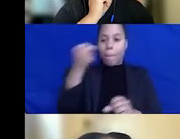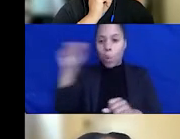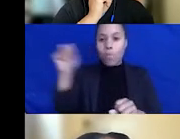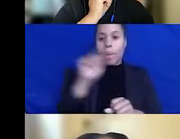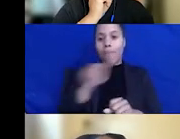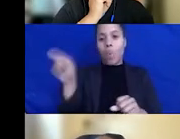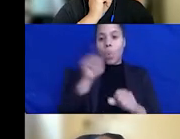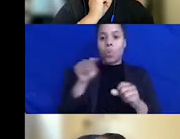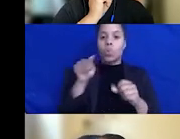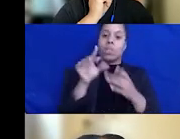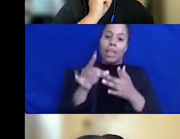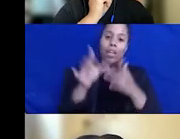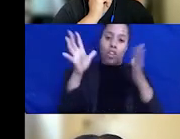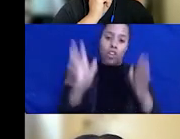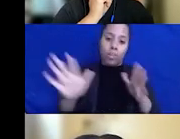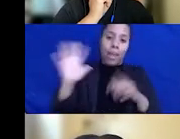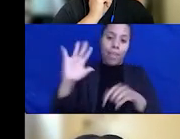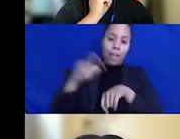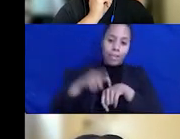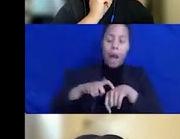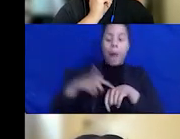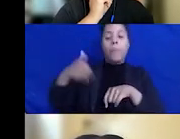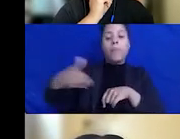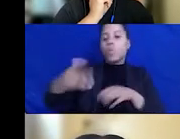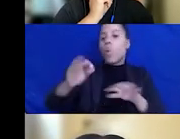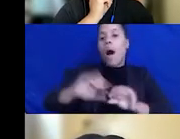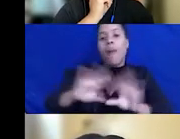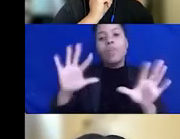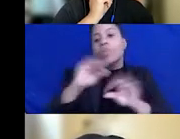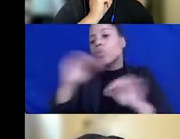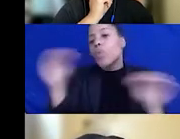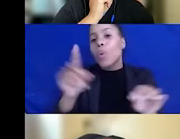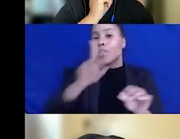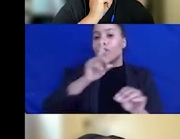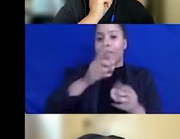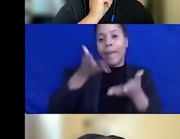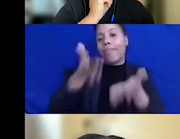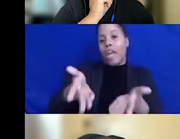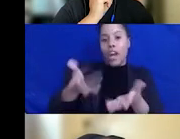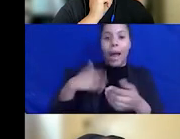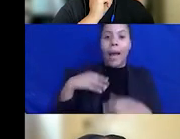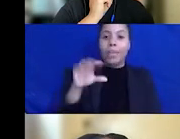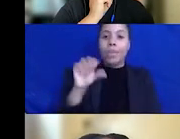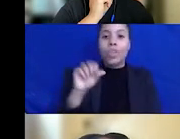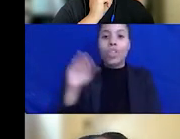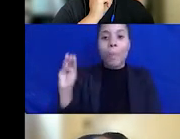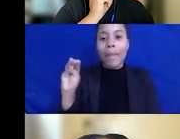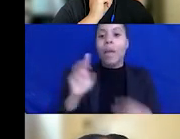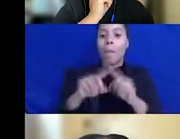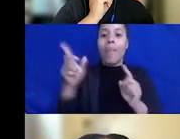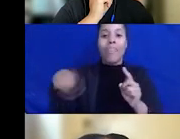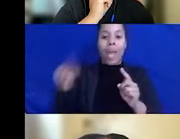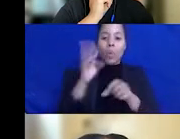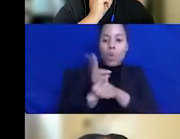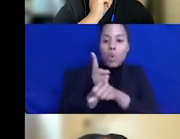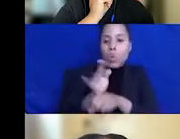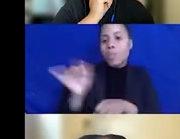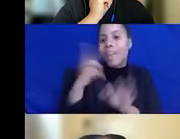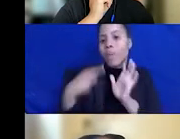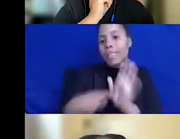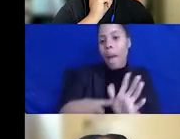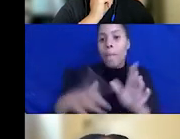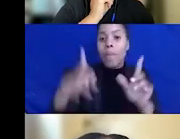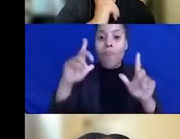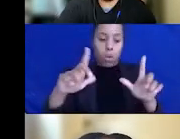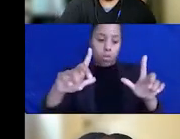time, right? So obviously there was no such thing as social media, but they would use, you know, photos to track people